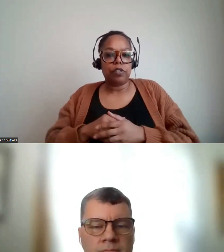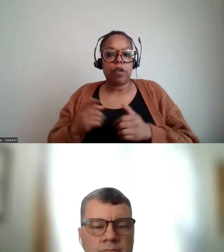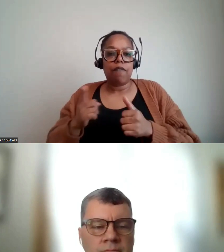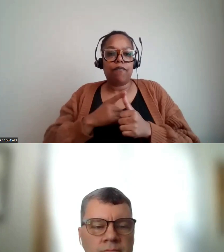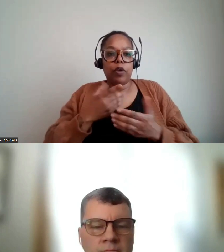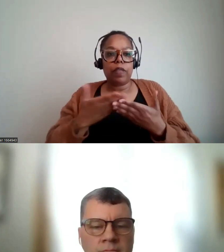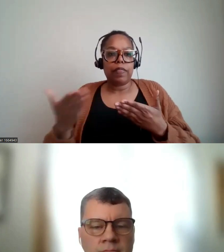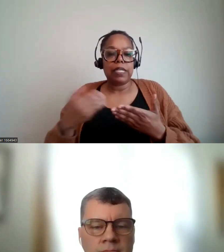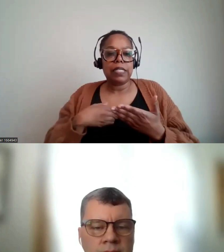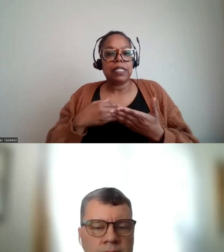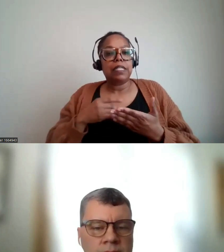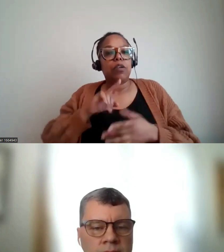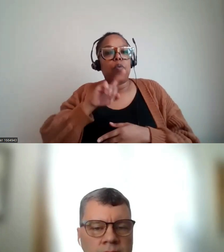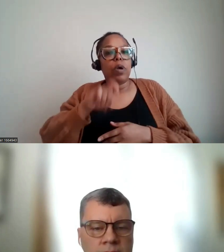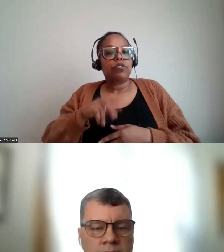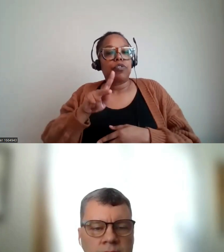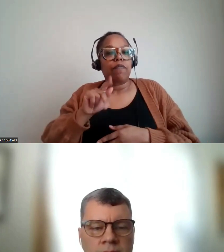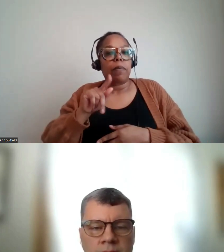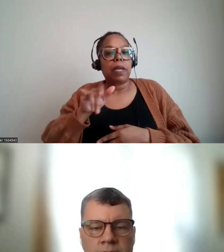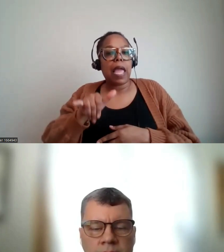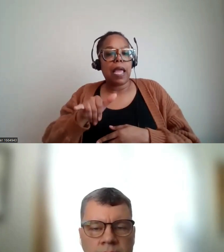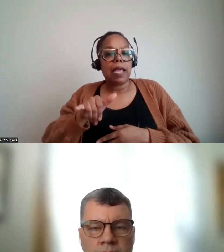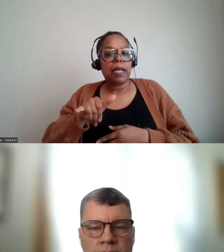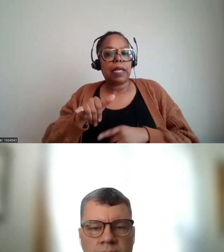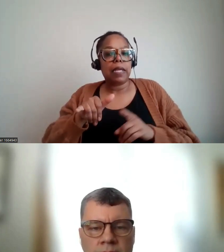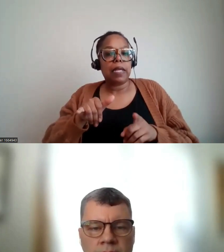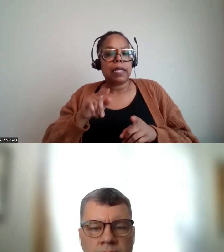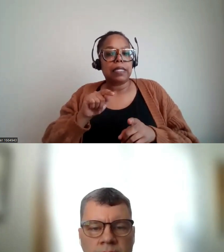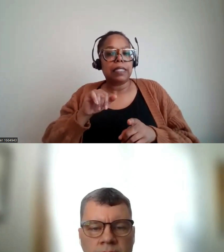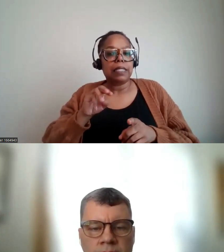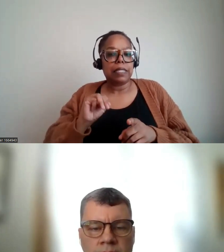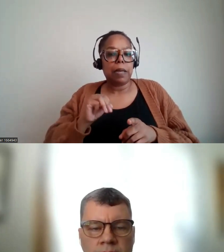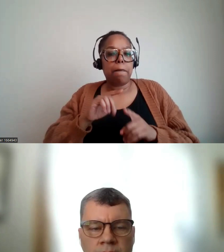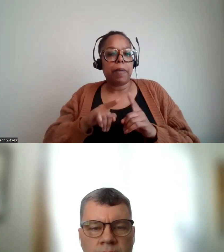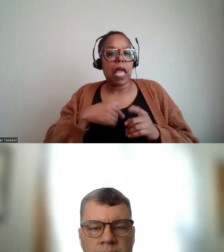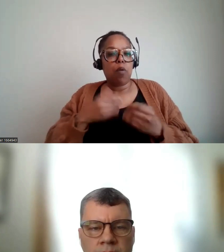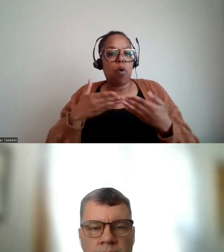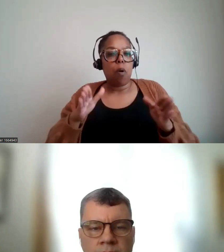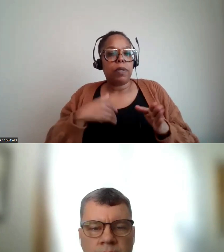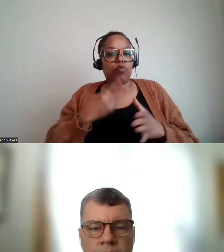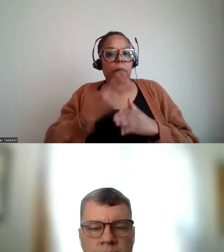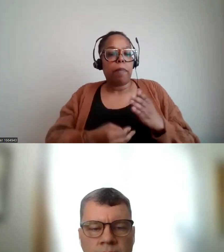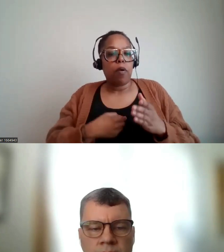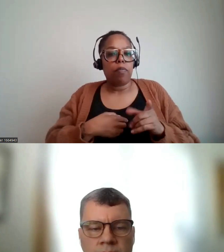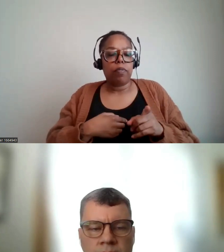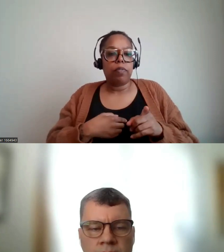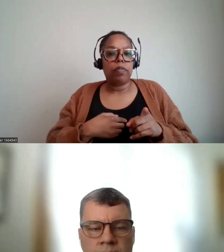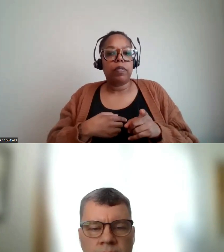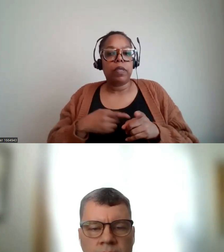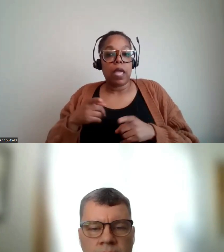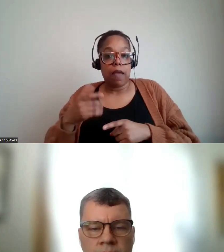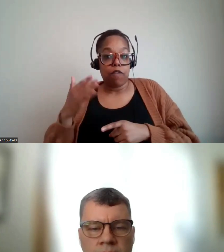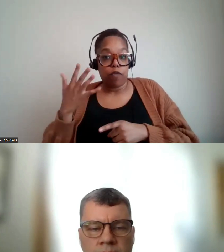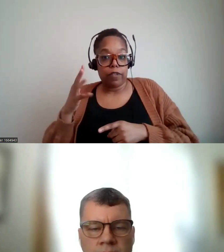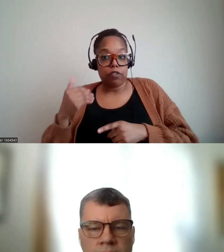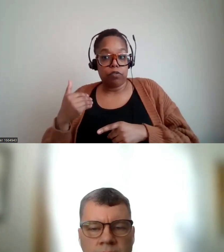from Katie. Came in during Tim's portion, but I'll open it up to both presenters. Have you experienced crises